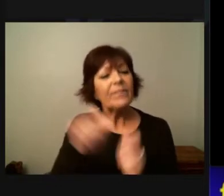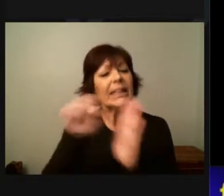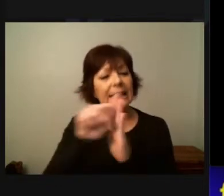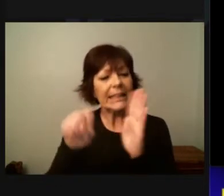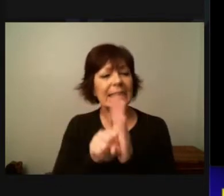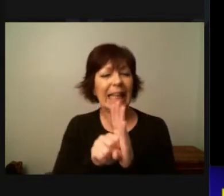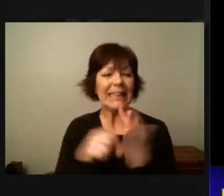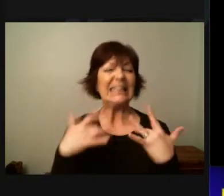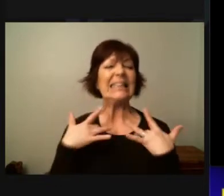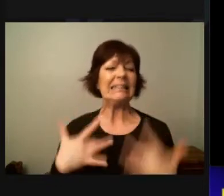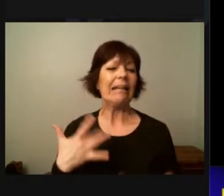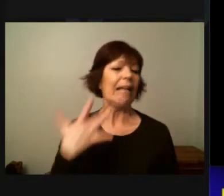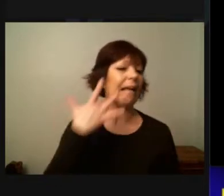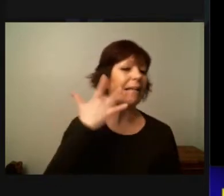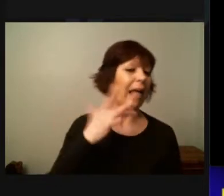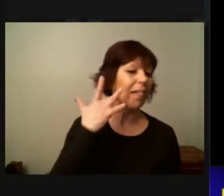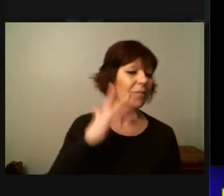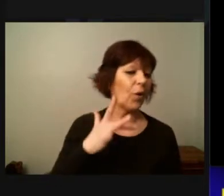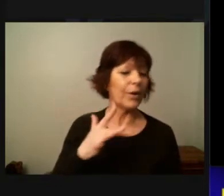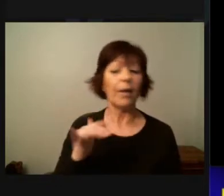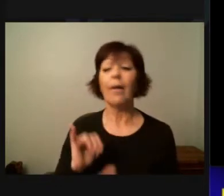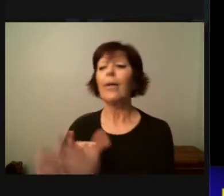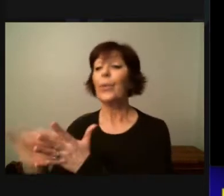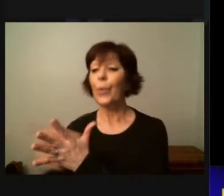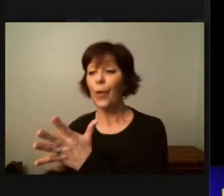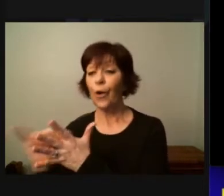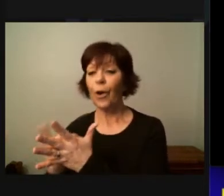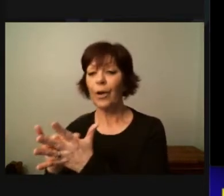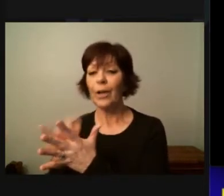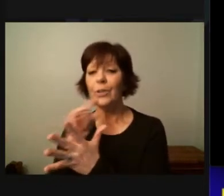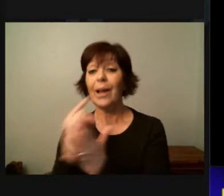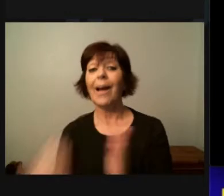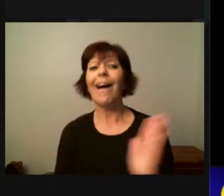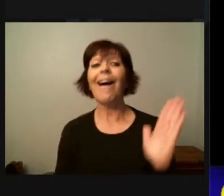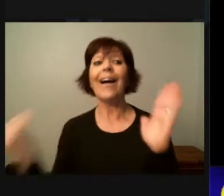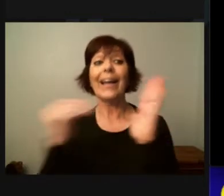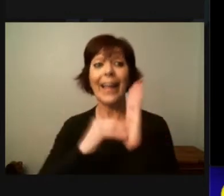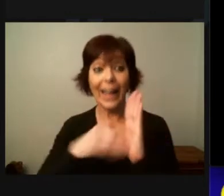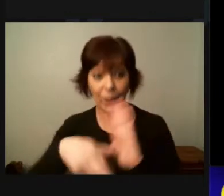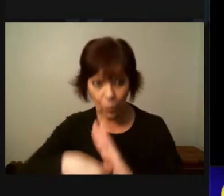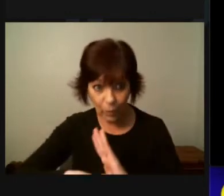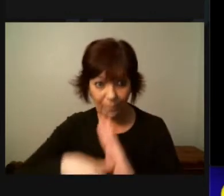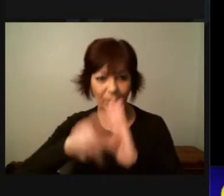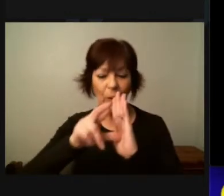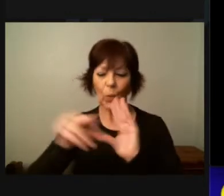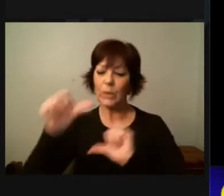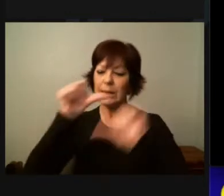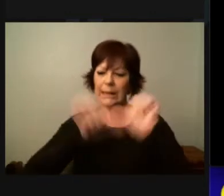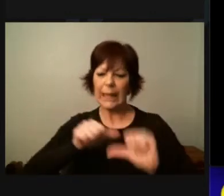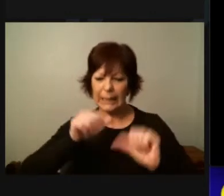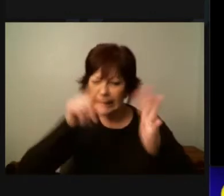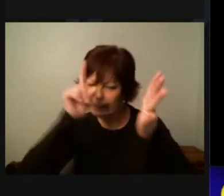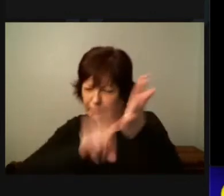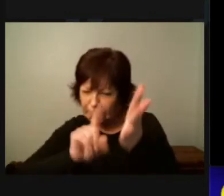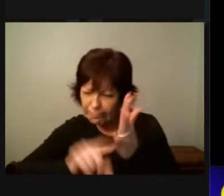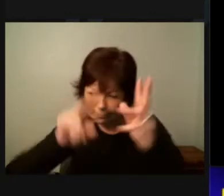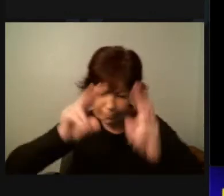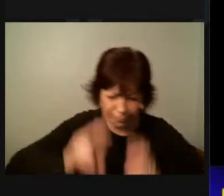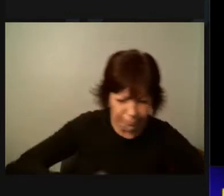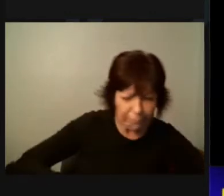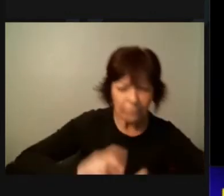do another review. And only until all of these steps are completed is